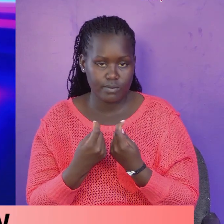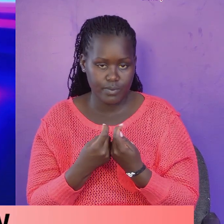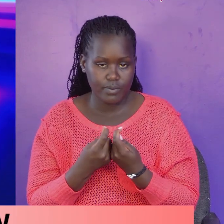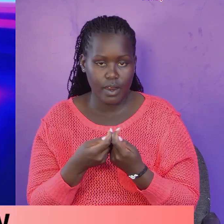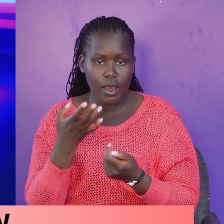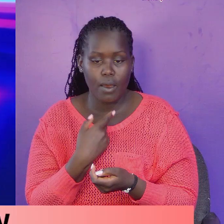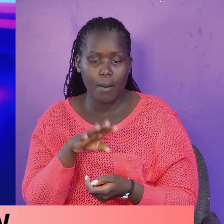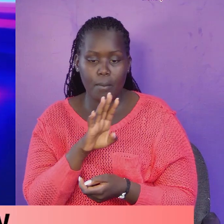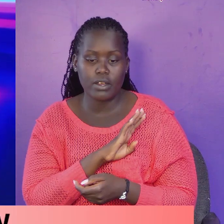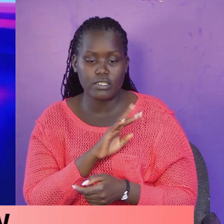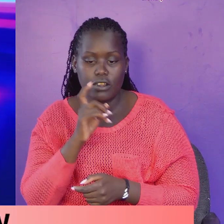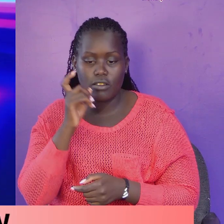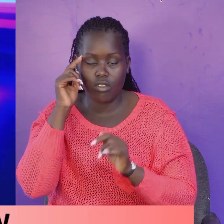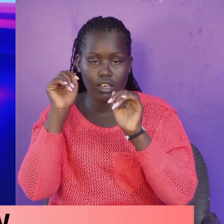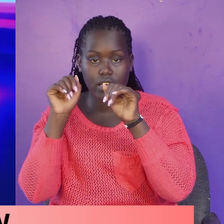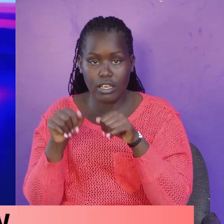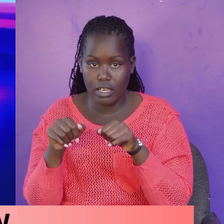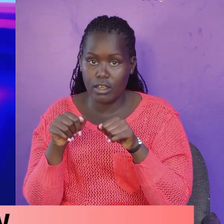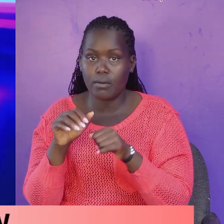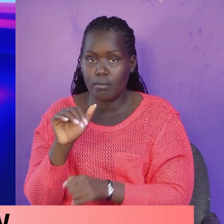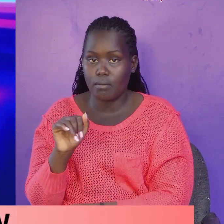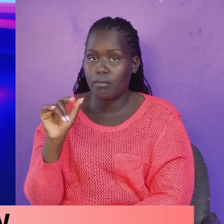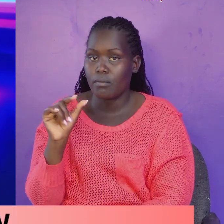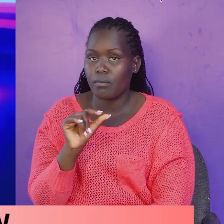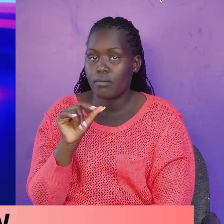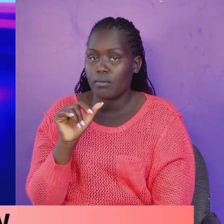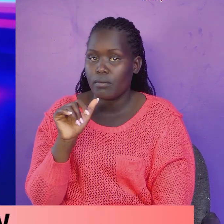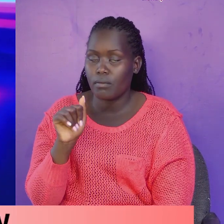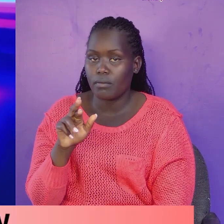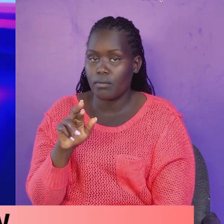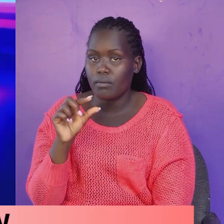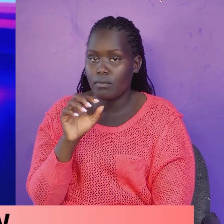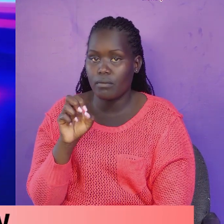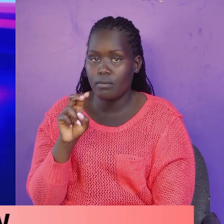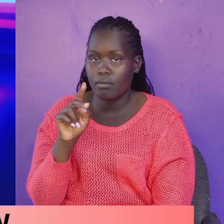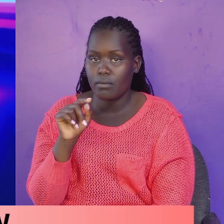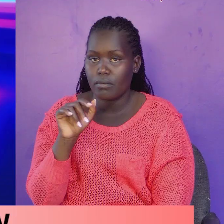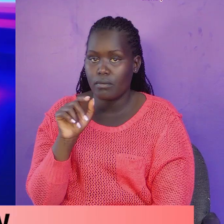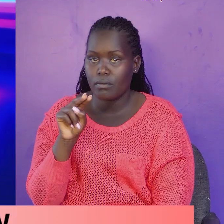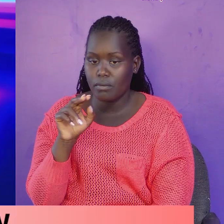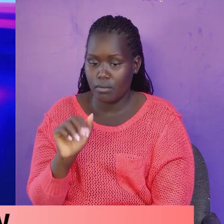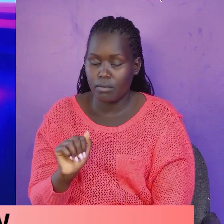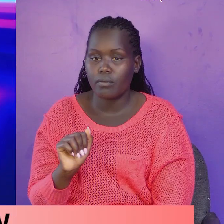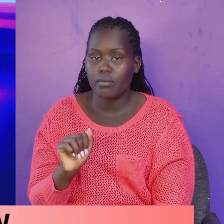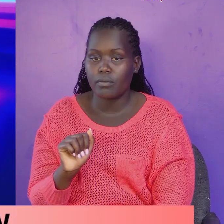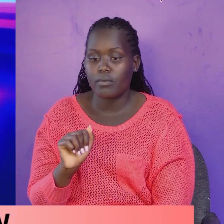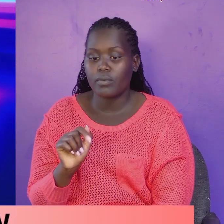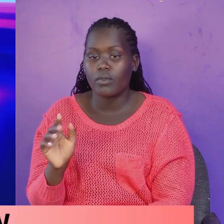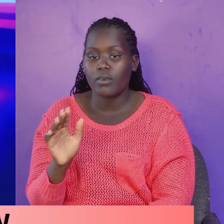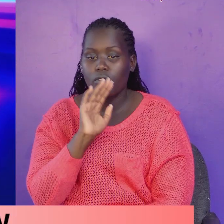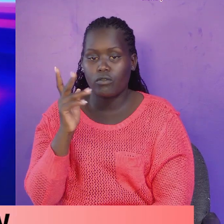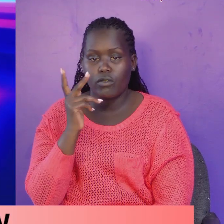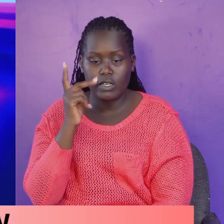think Argentina can retain that title? Although we've never seen a